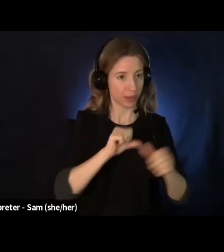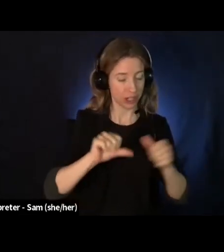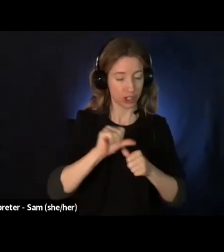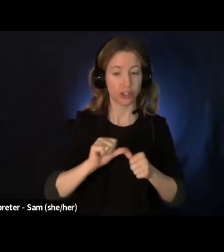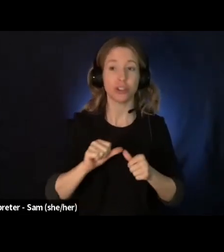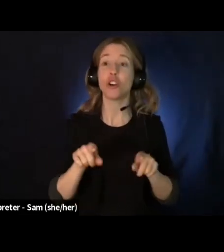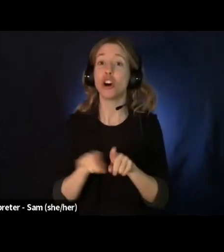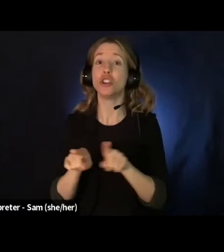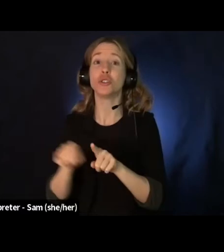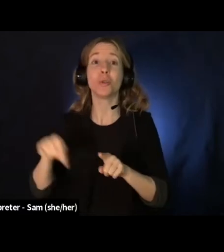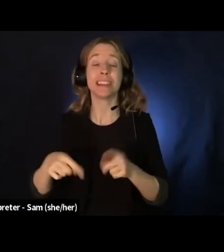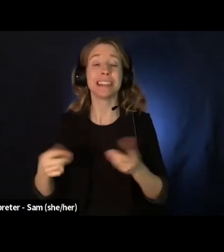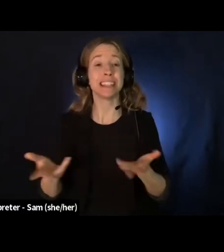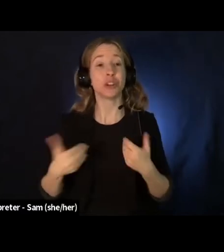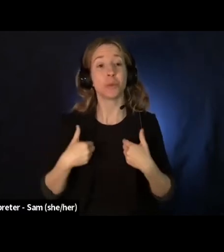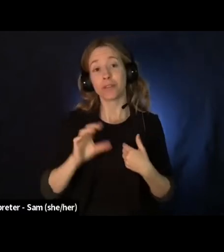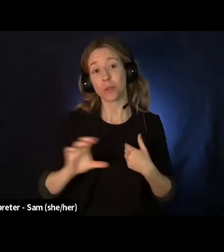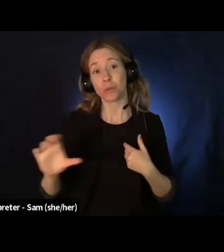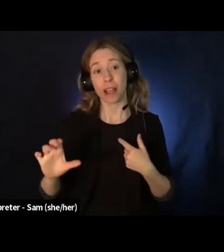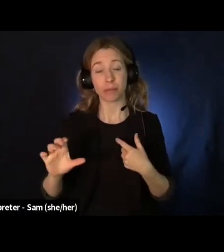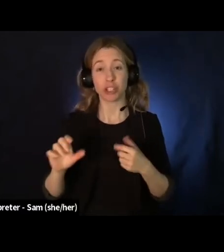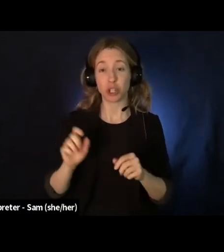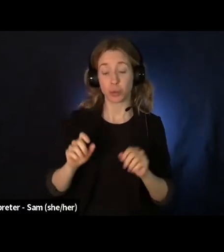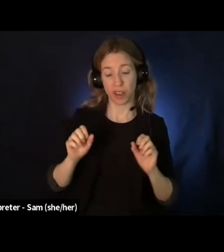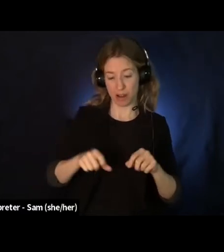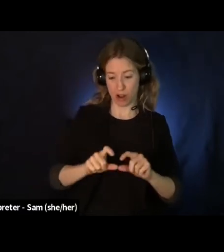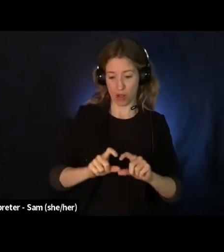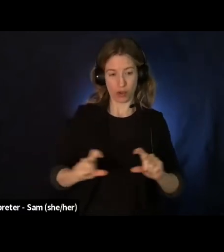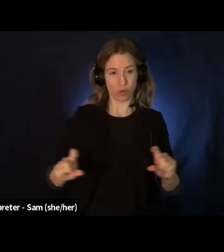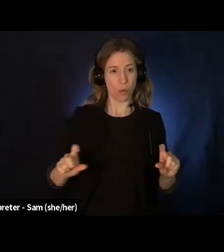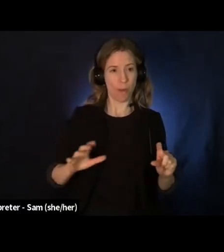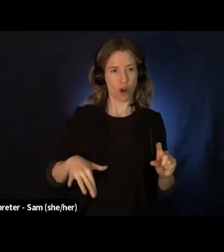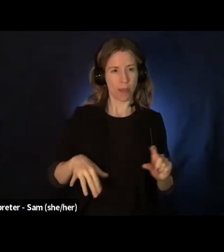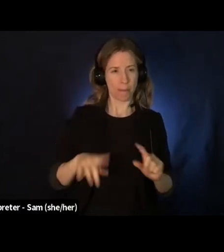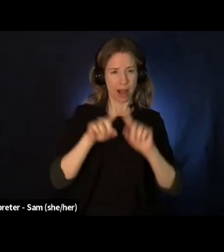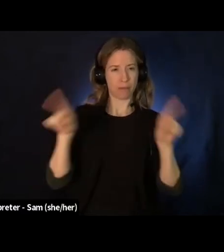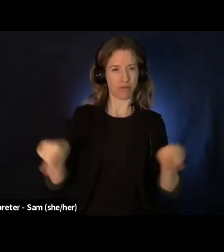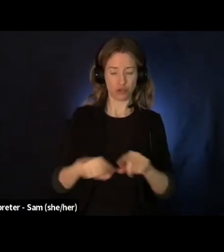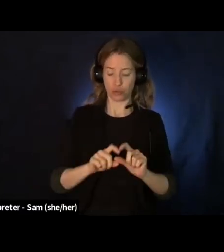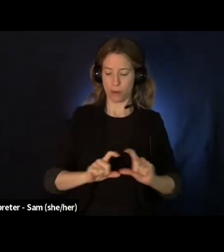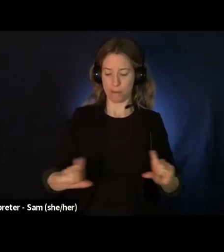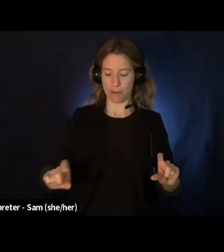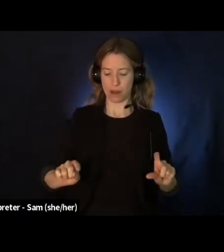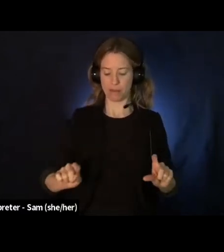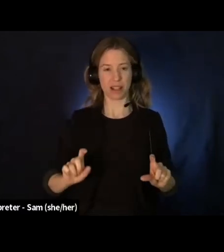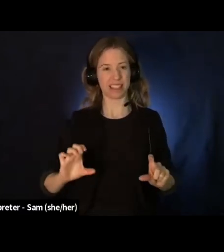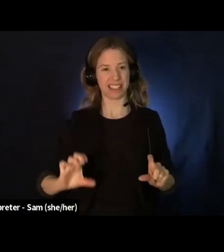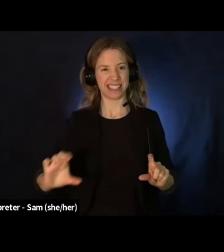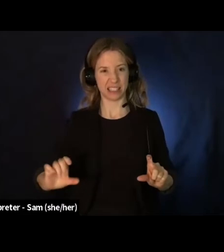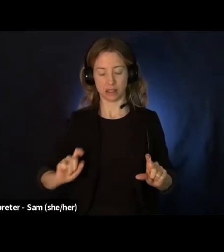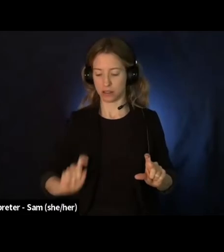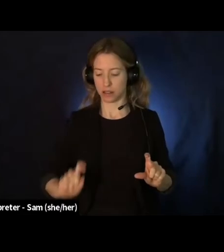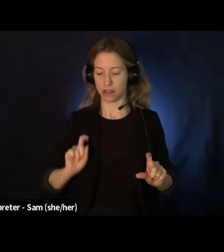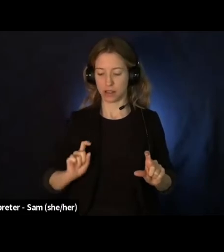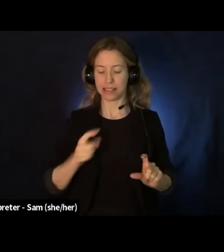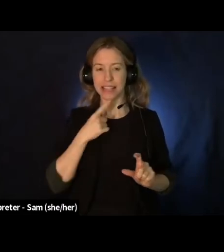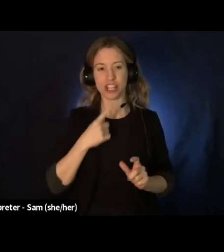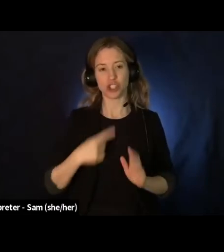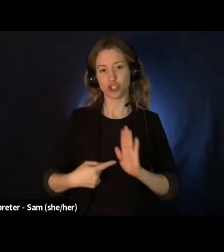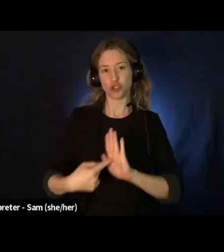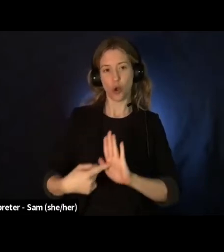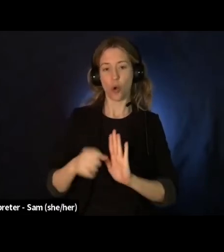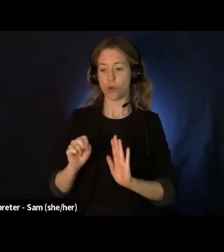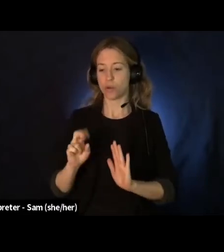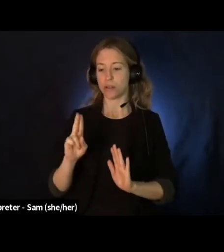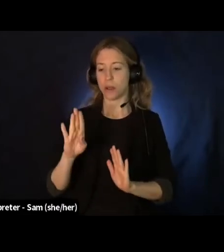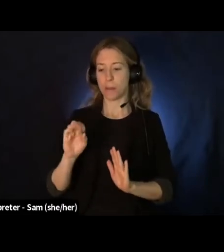by clicking live transcripts on your toolbar, probably on the bottom of your screen, and clicking show subtitles. This call